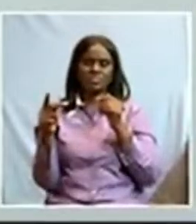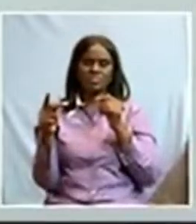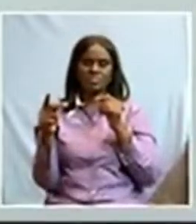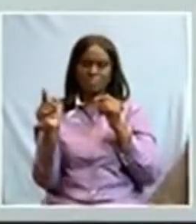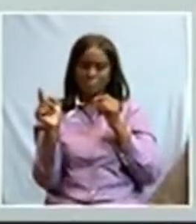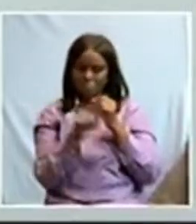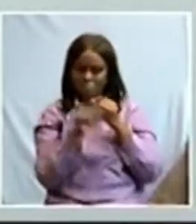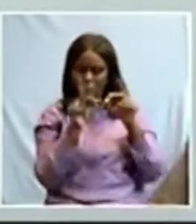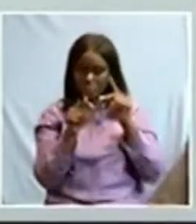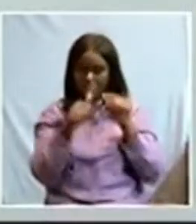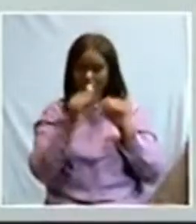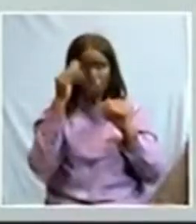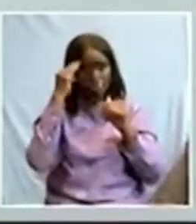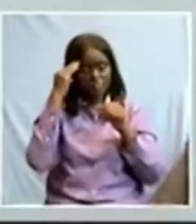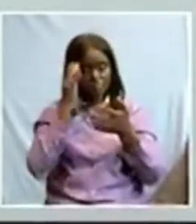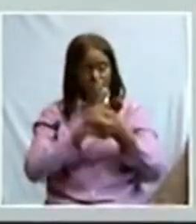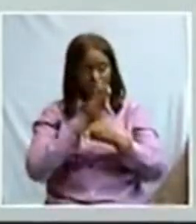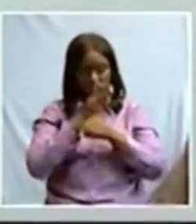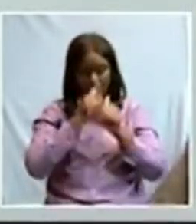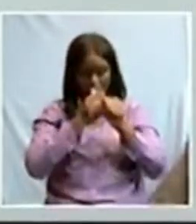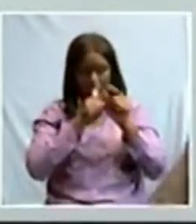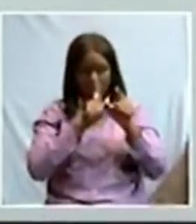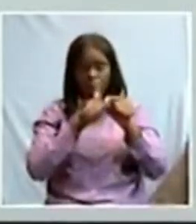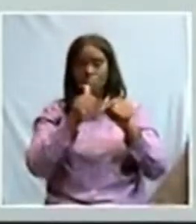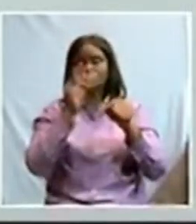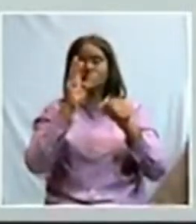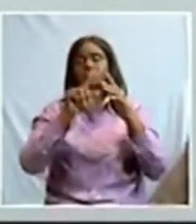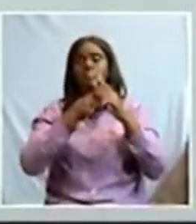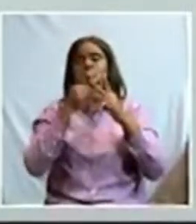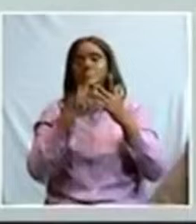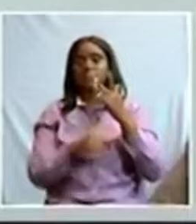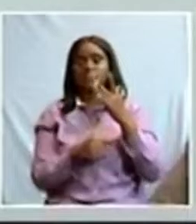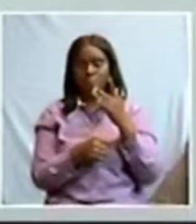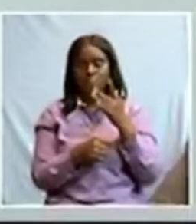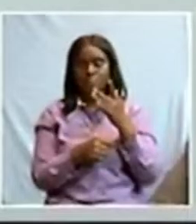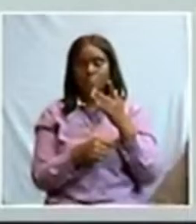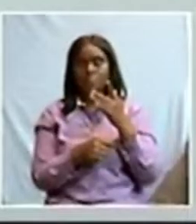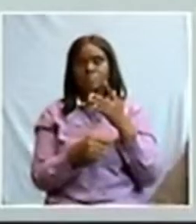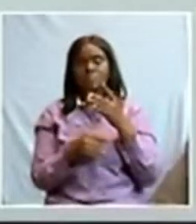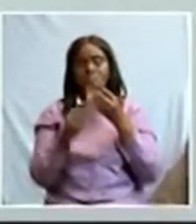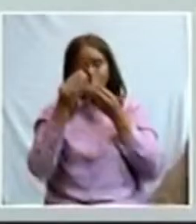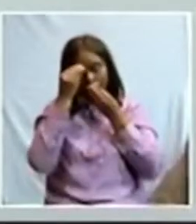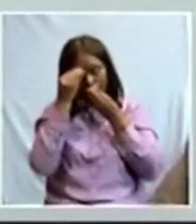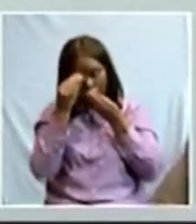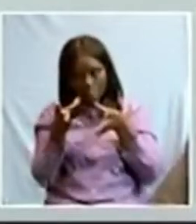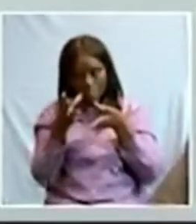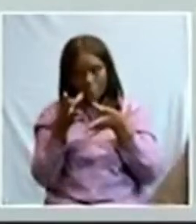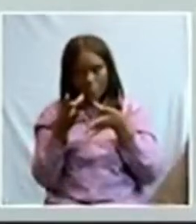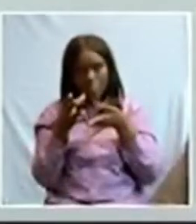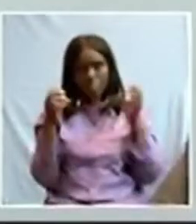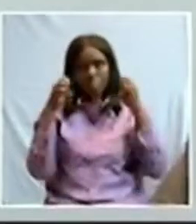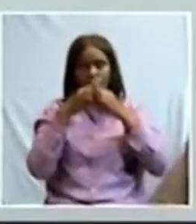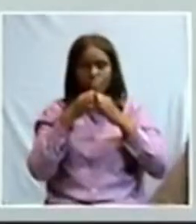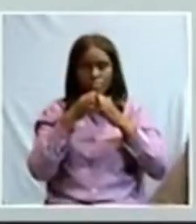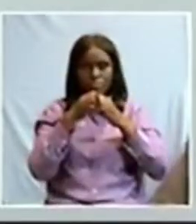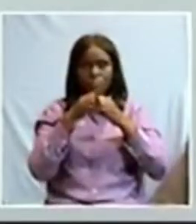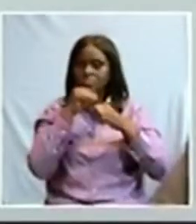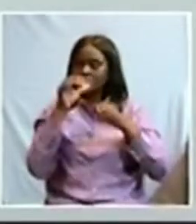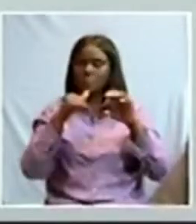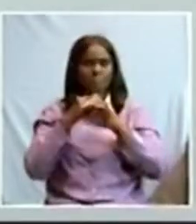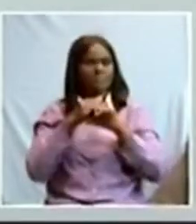these people, they know once you follow them, they'll start complying. The bank is not